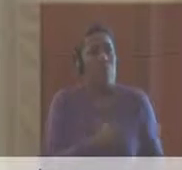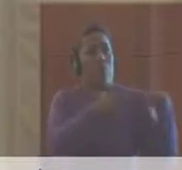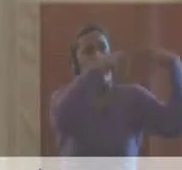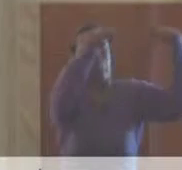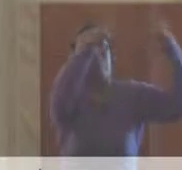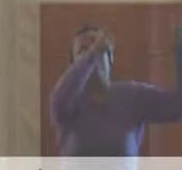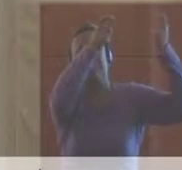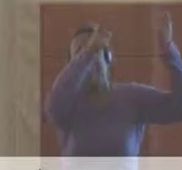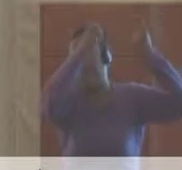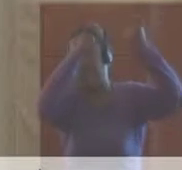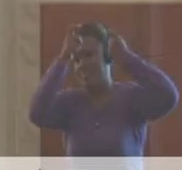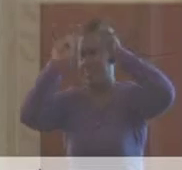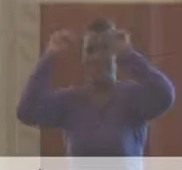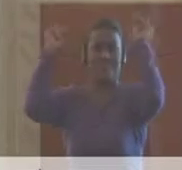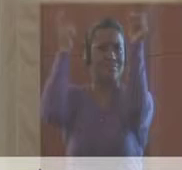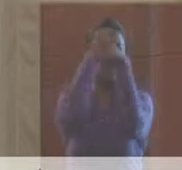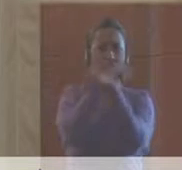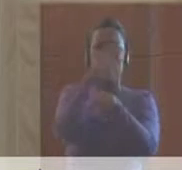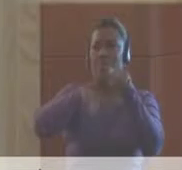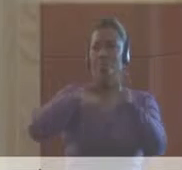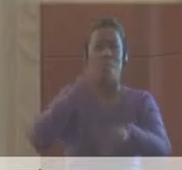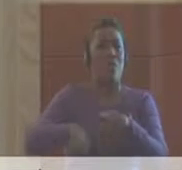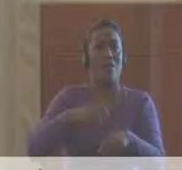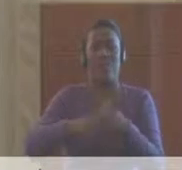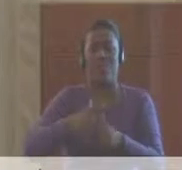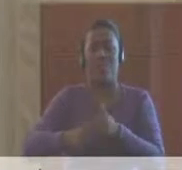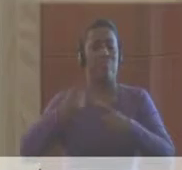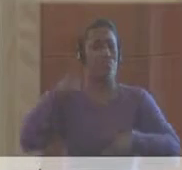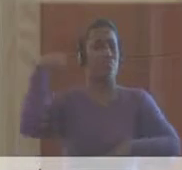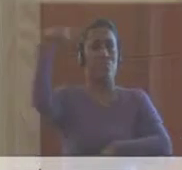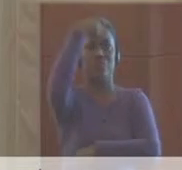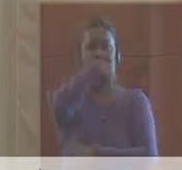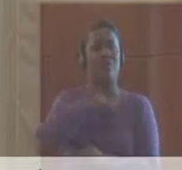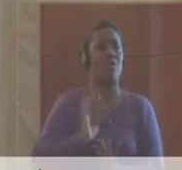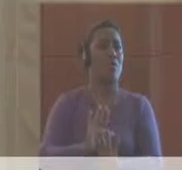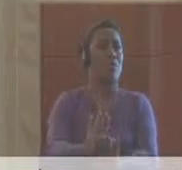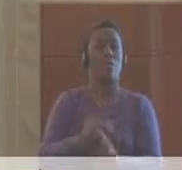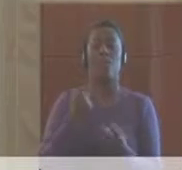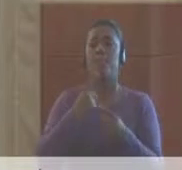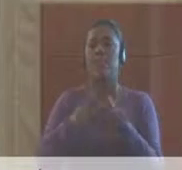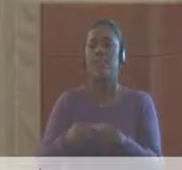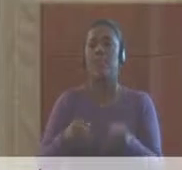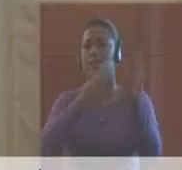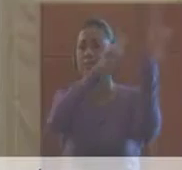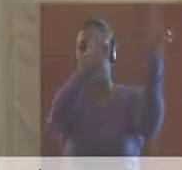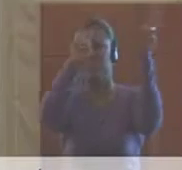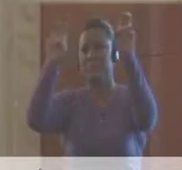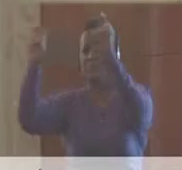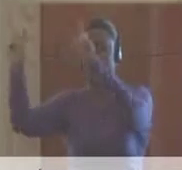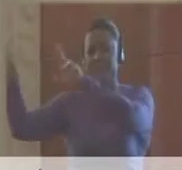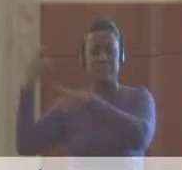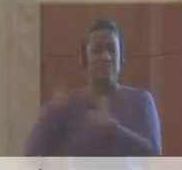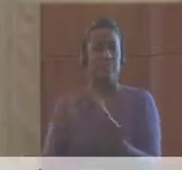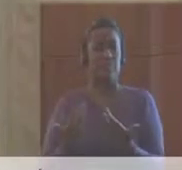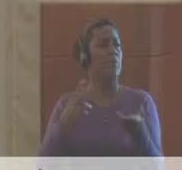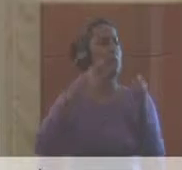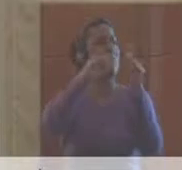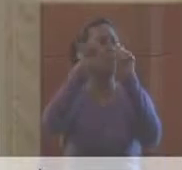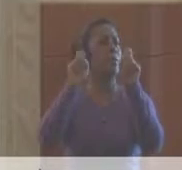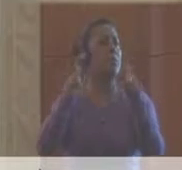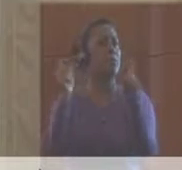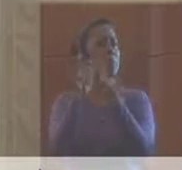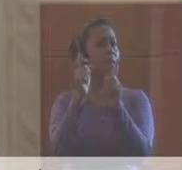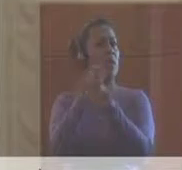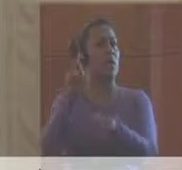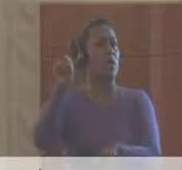in administrations. They don't have enough capacities or have difficulties facing complex problems, as I said, with many faces. So what